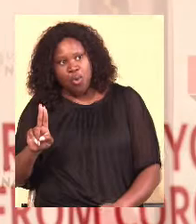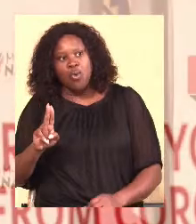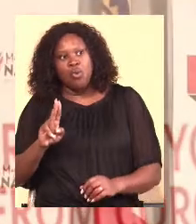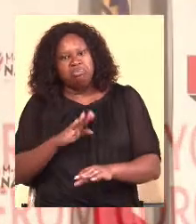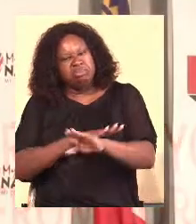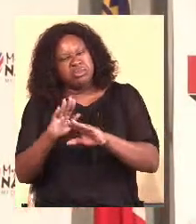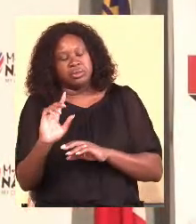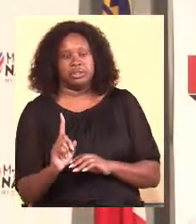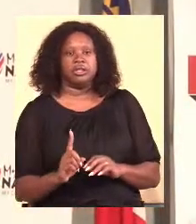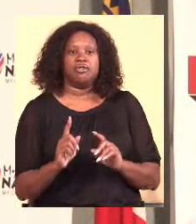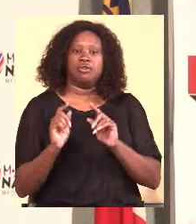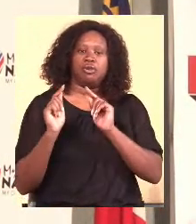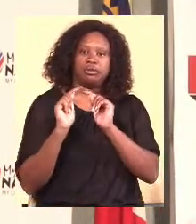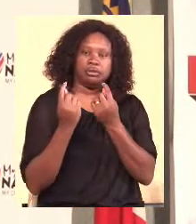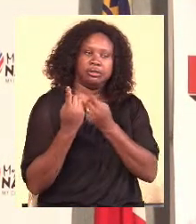Yes.